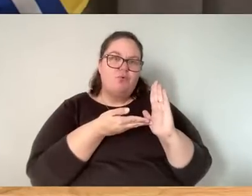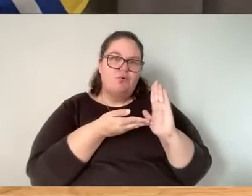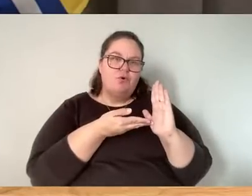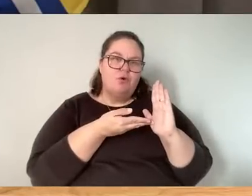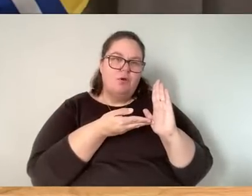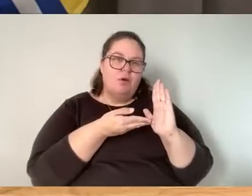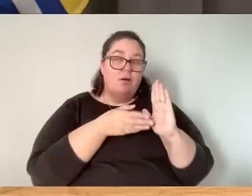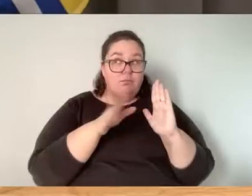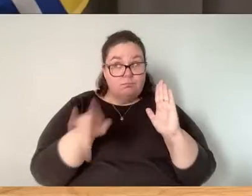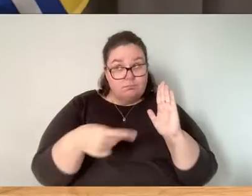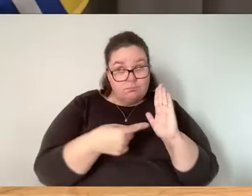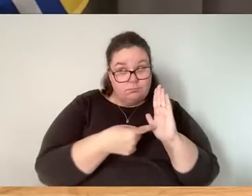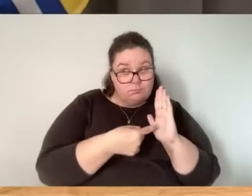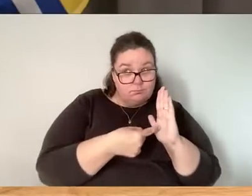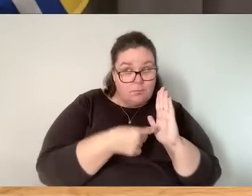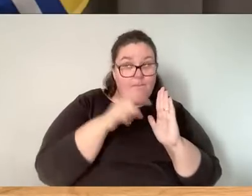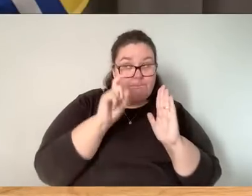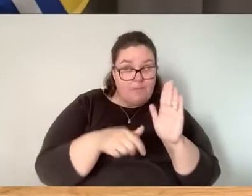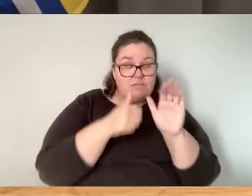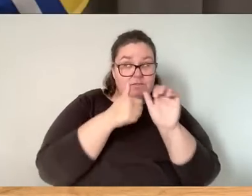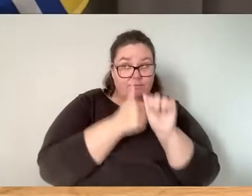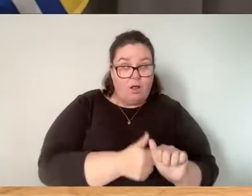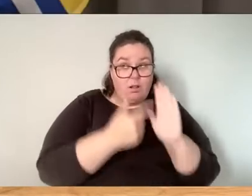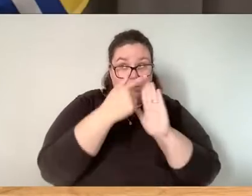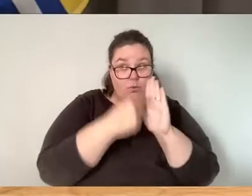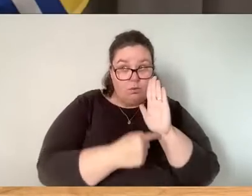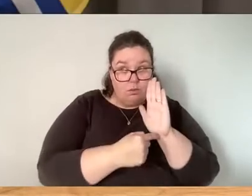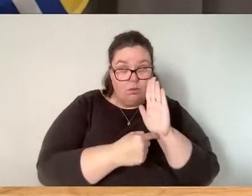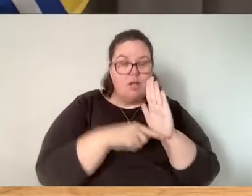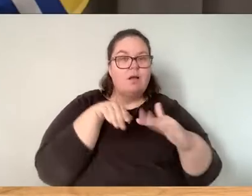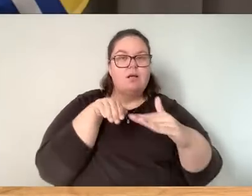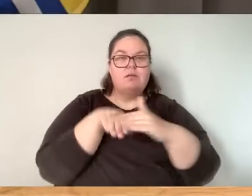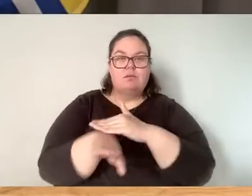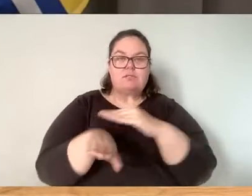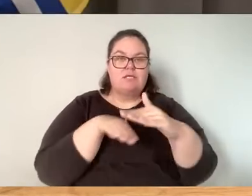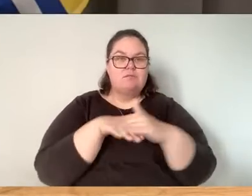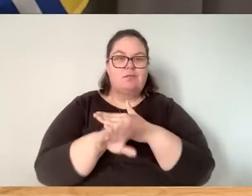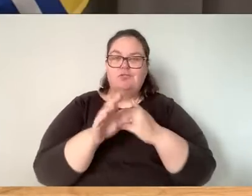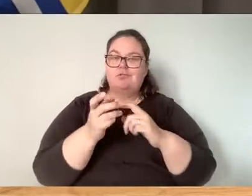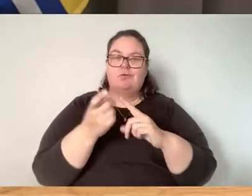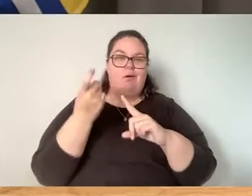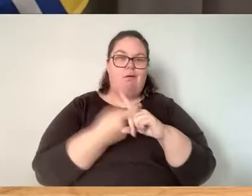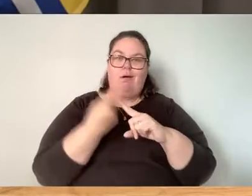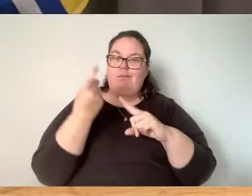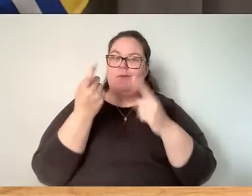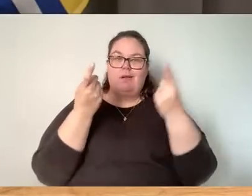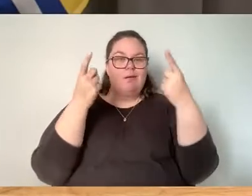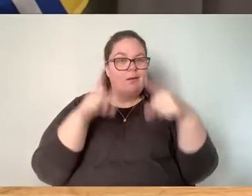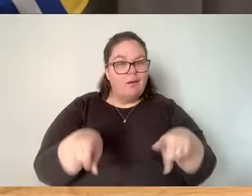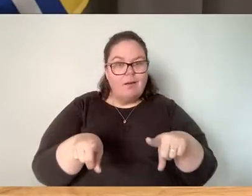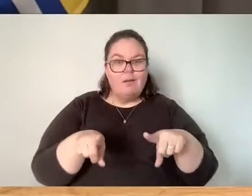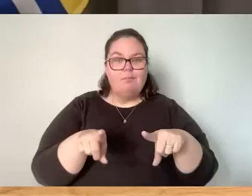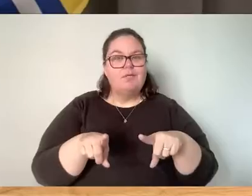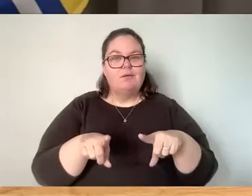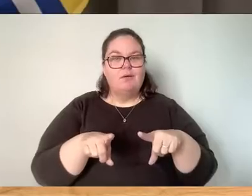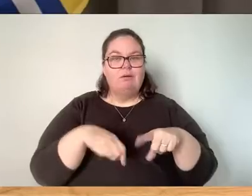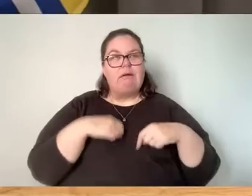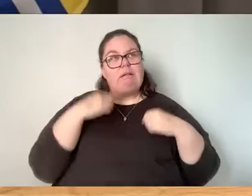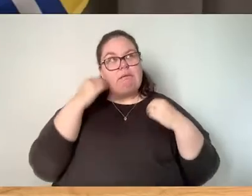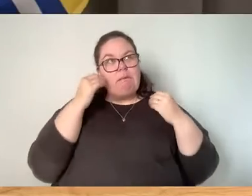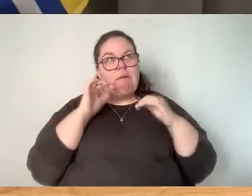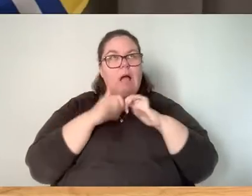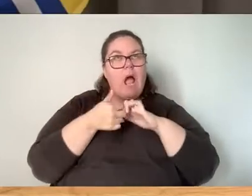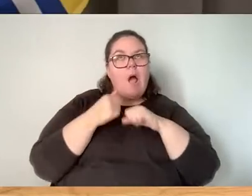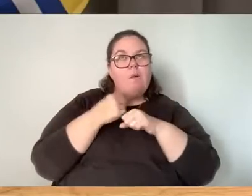people to do it. We need to make sure that accessibility will be natural, and we'll make sure that we'll be able to improve the quality of life